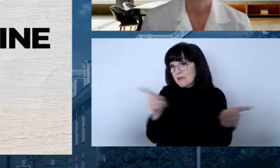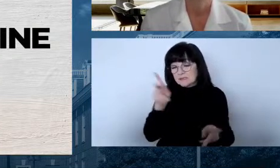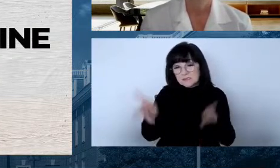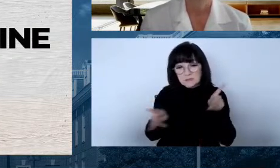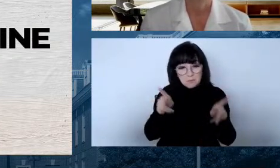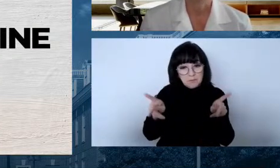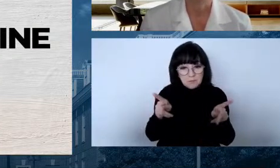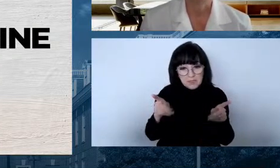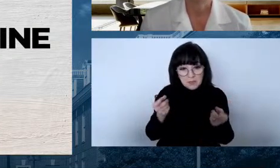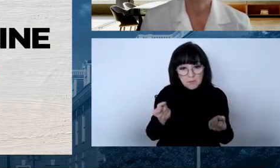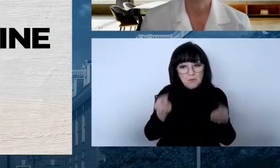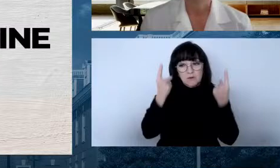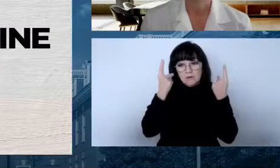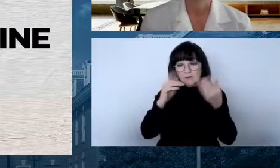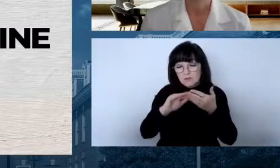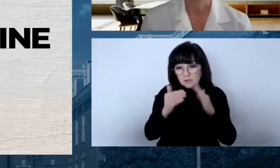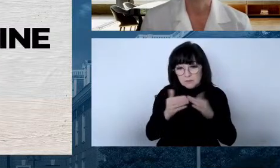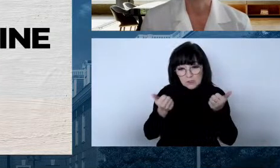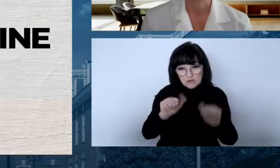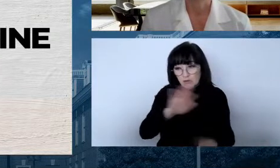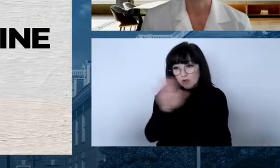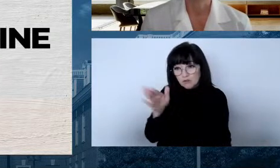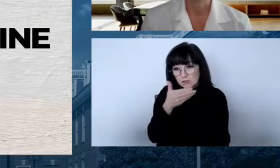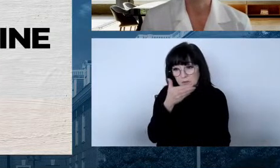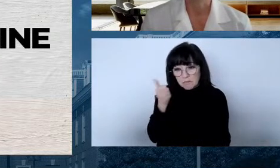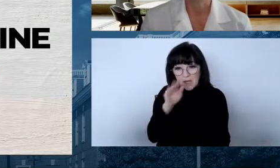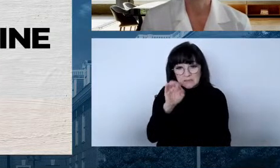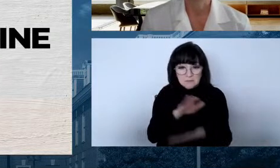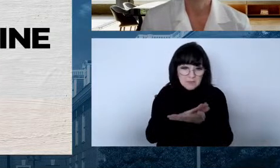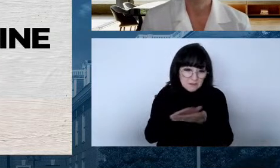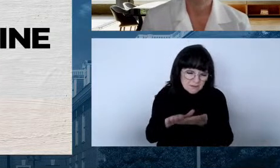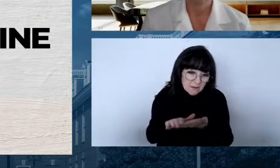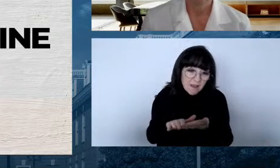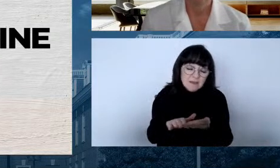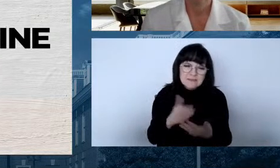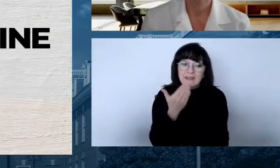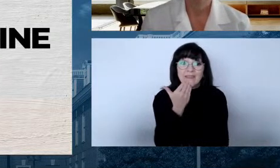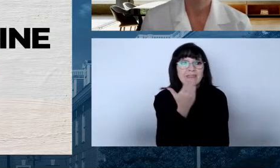patient, try to be kind, and a simple thank you does go a long way.